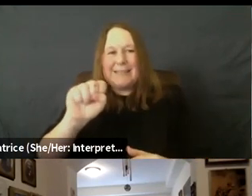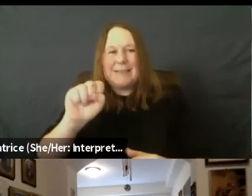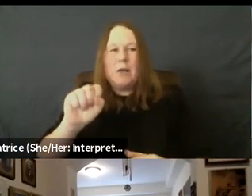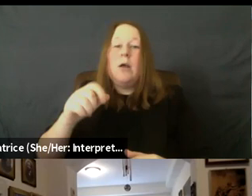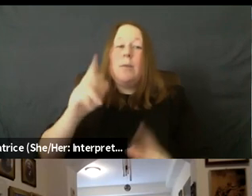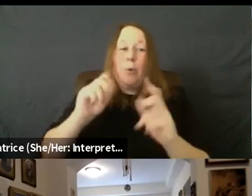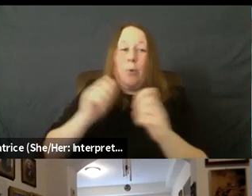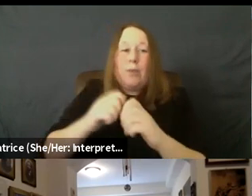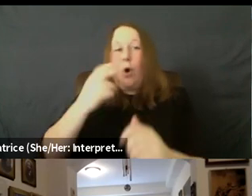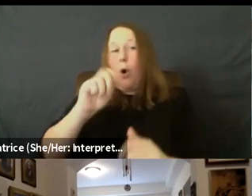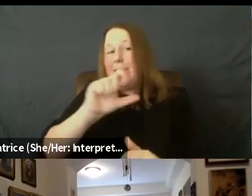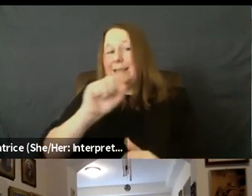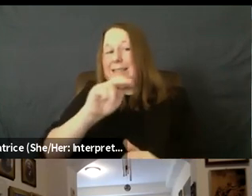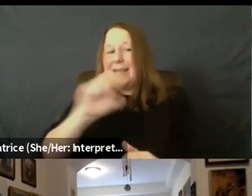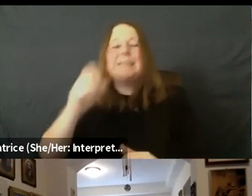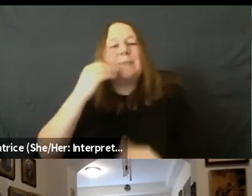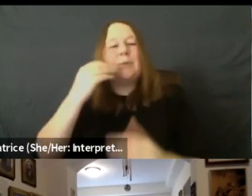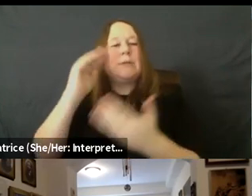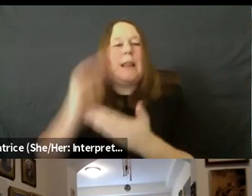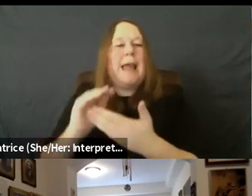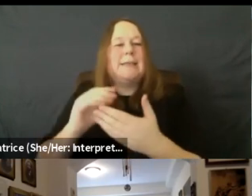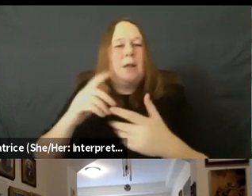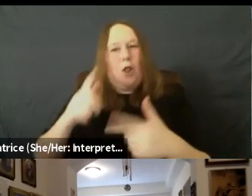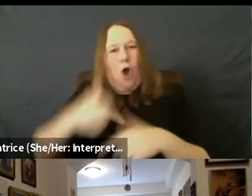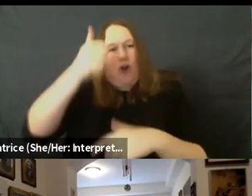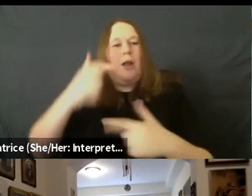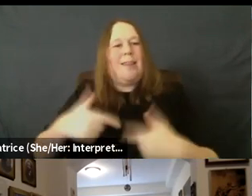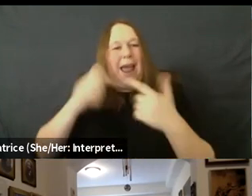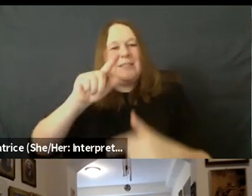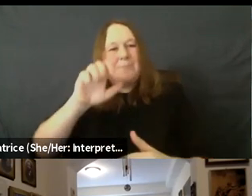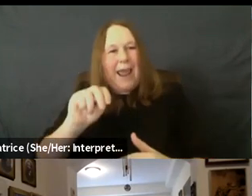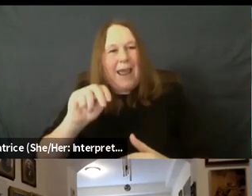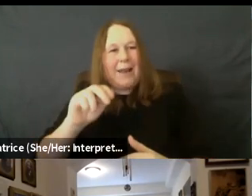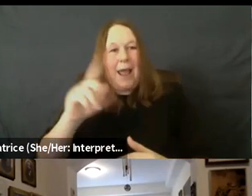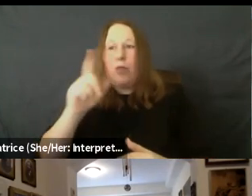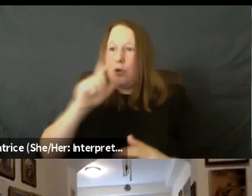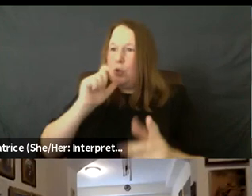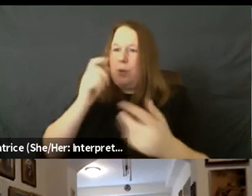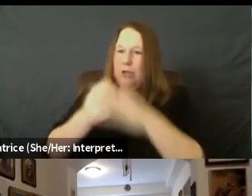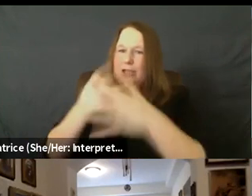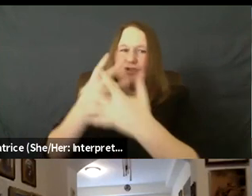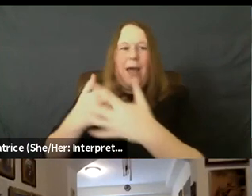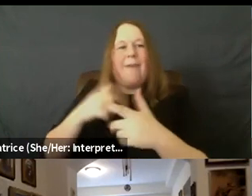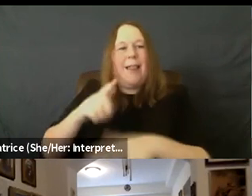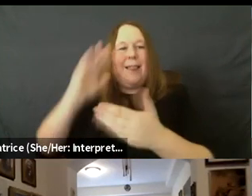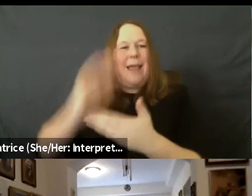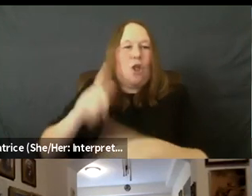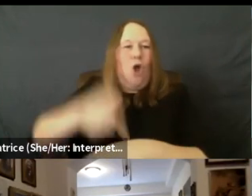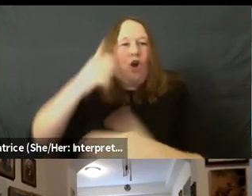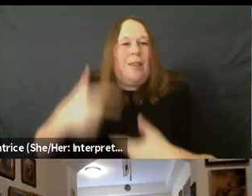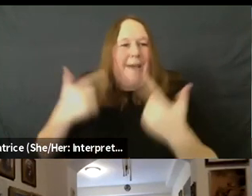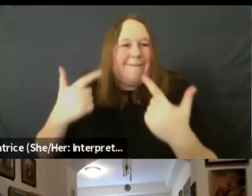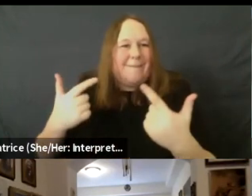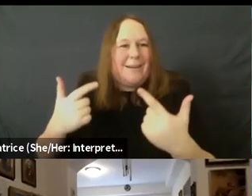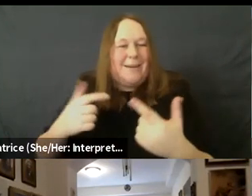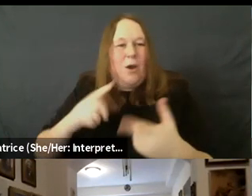likewise experience shorter lifespans, that people who have been incarcerated experience shorter lifespans on average. And so when all